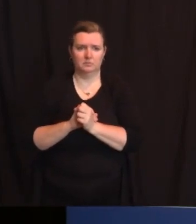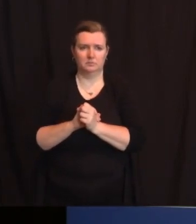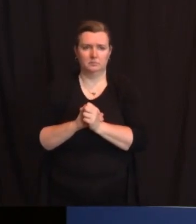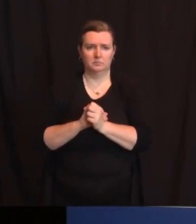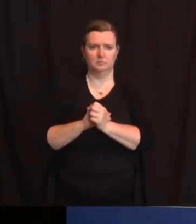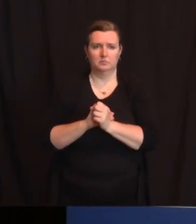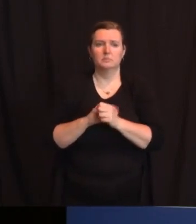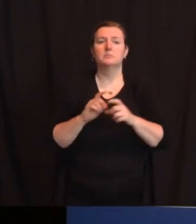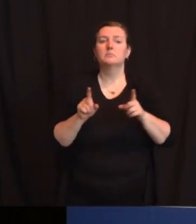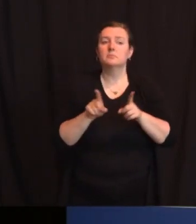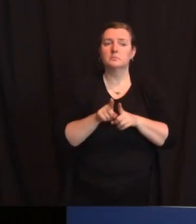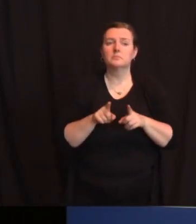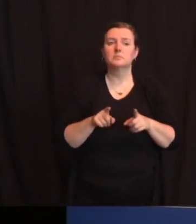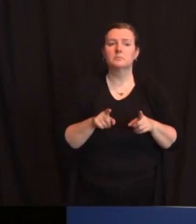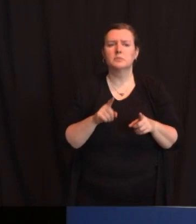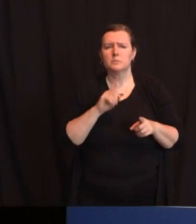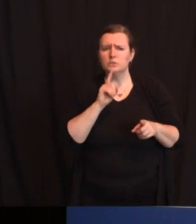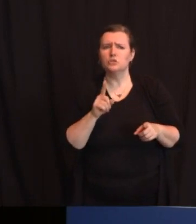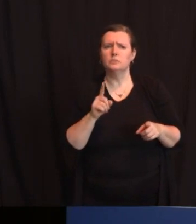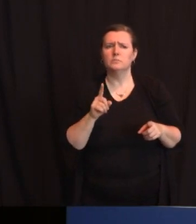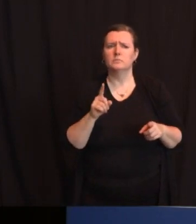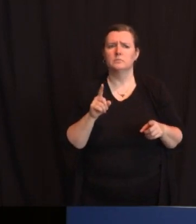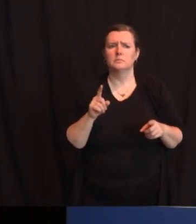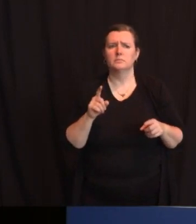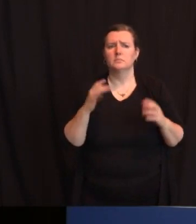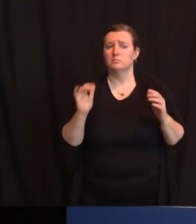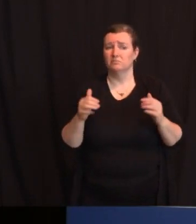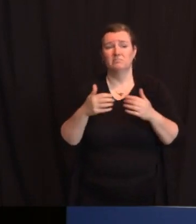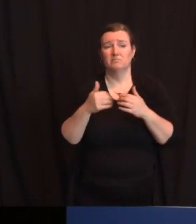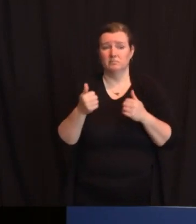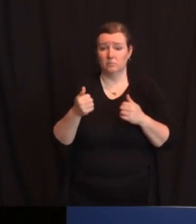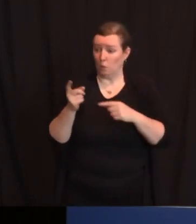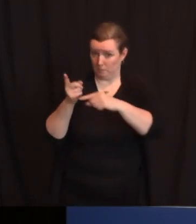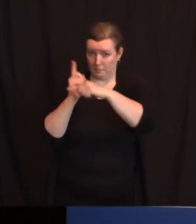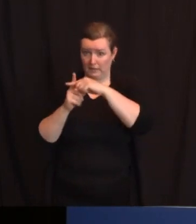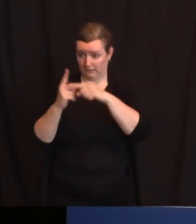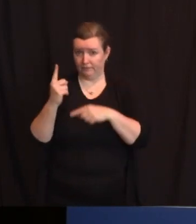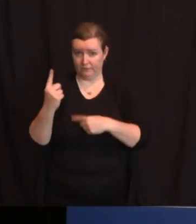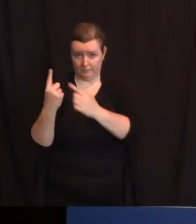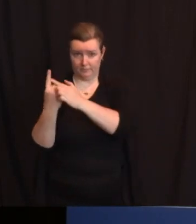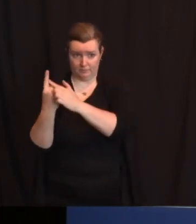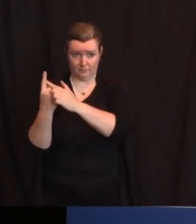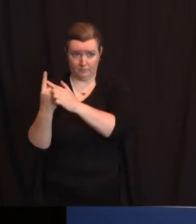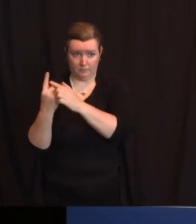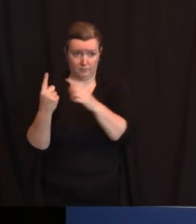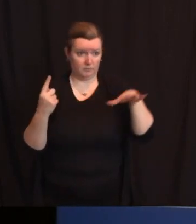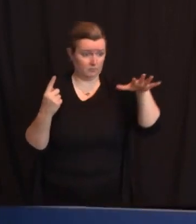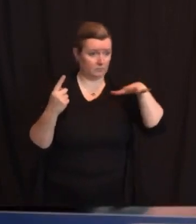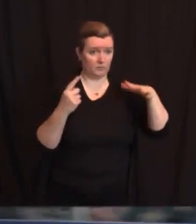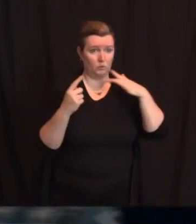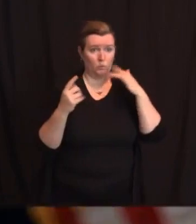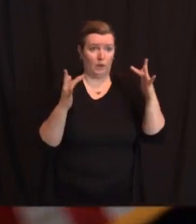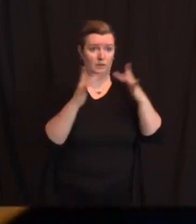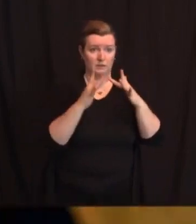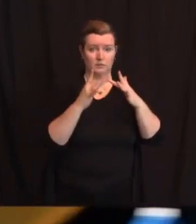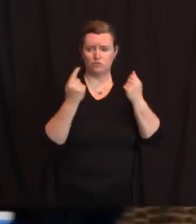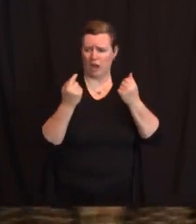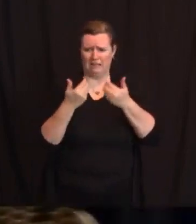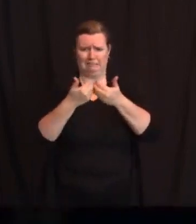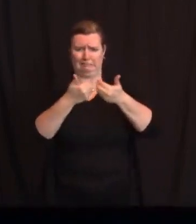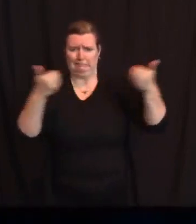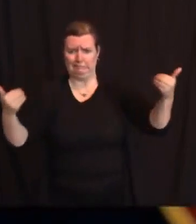to further stress the importance of the confidentiality of the patient information. I'd say the other thing I would say, thank